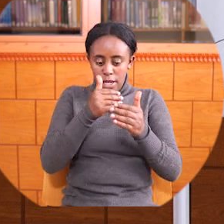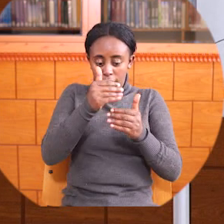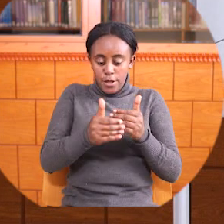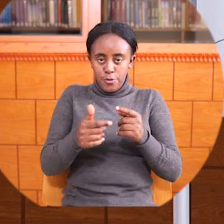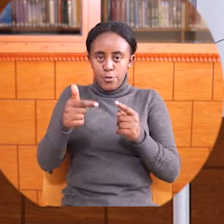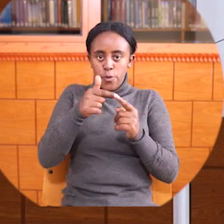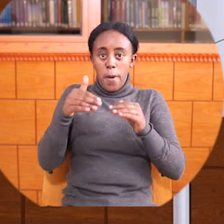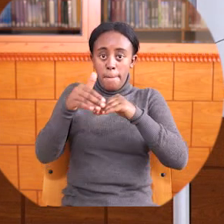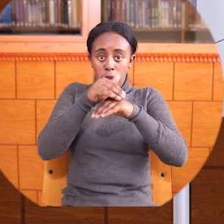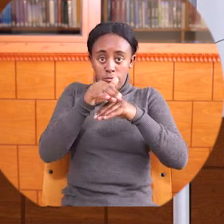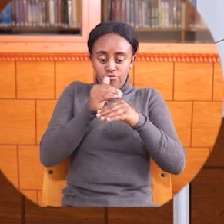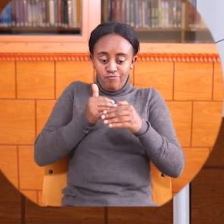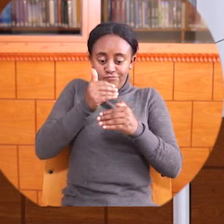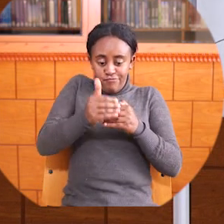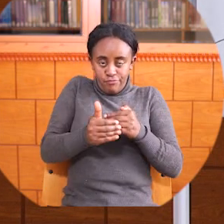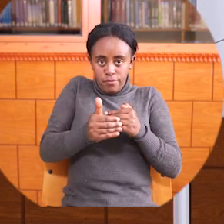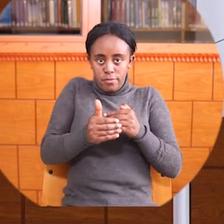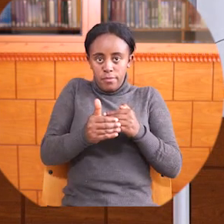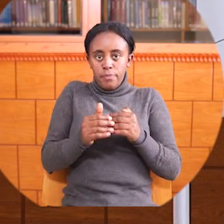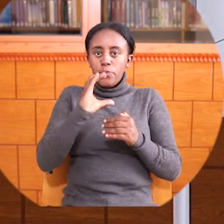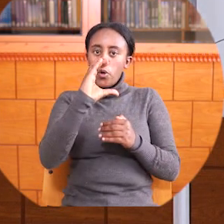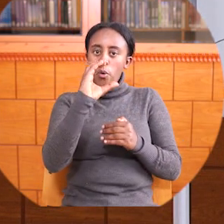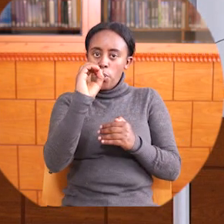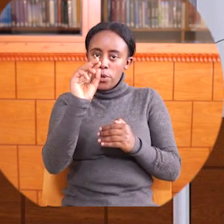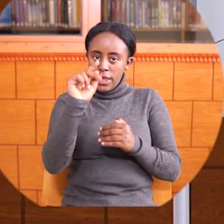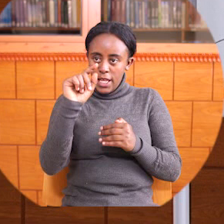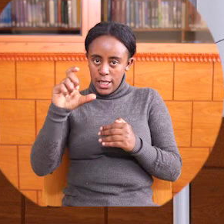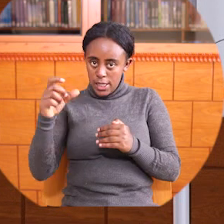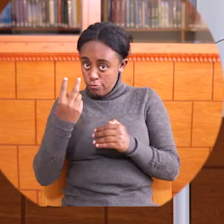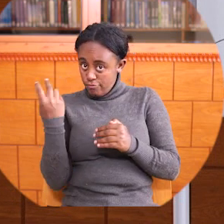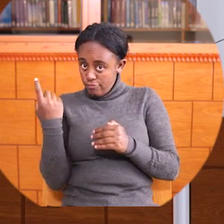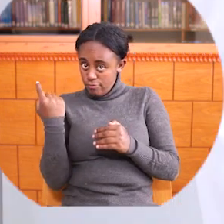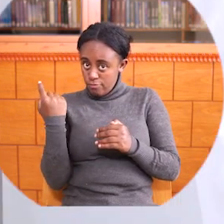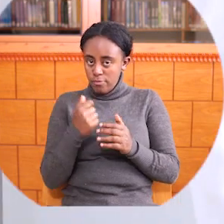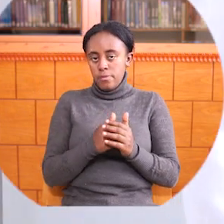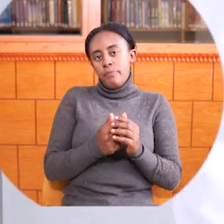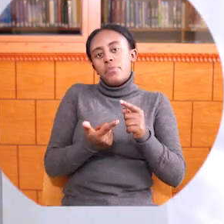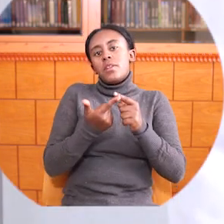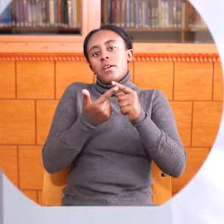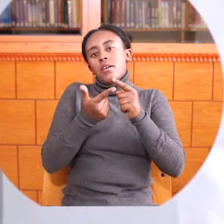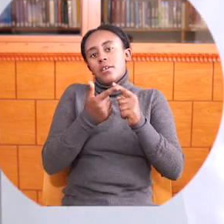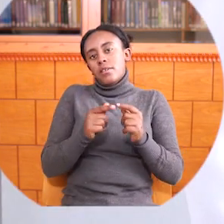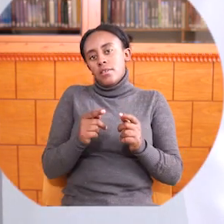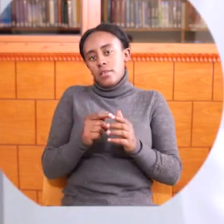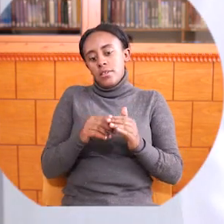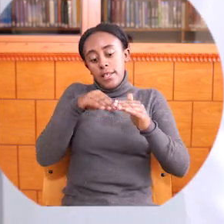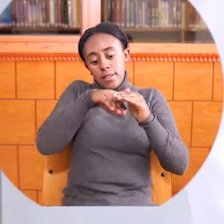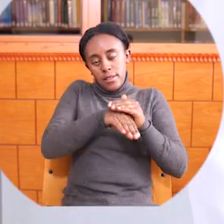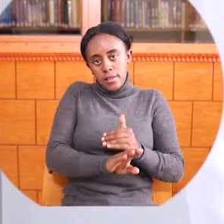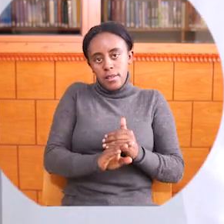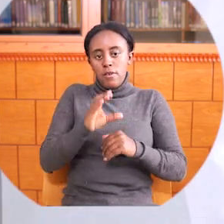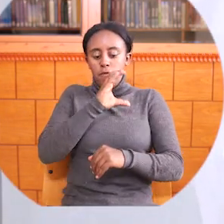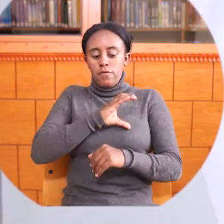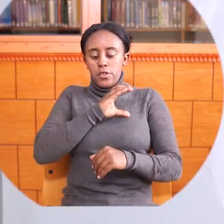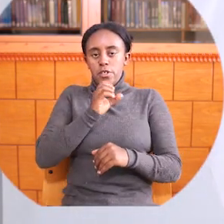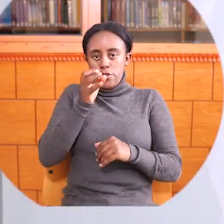the epidermis is called context. Context is a second layer of internal